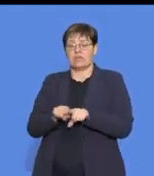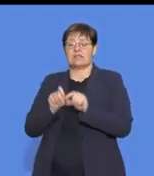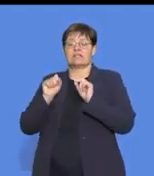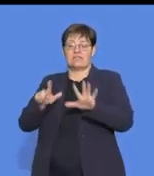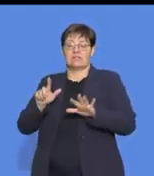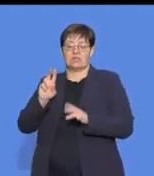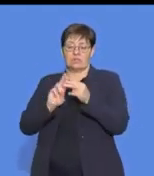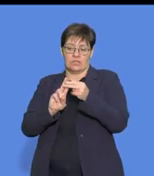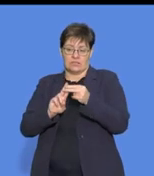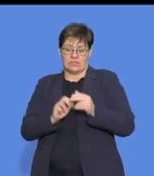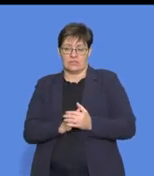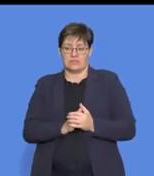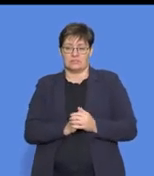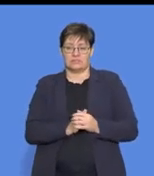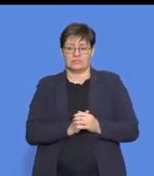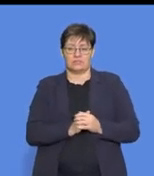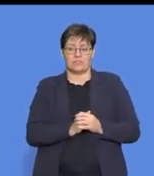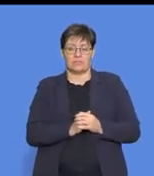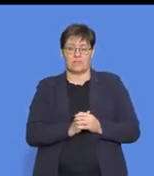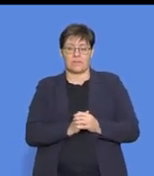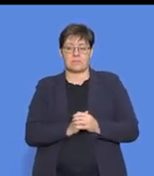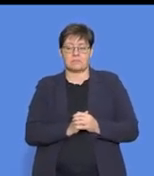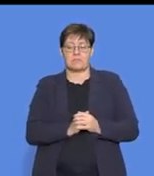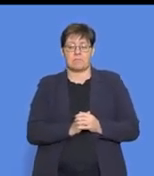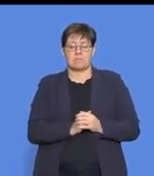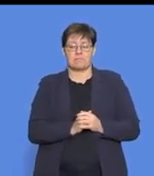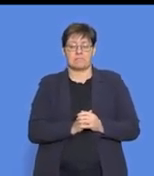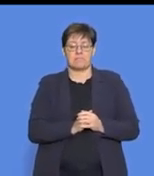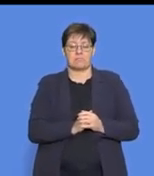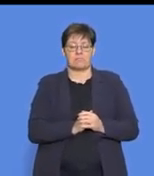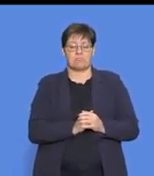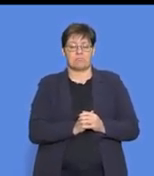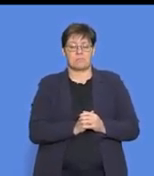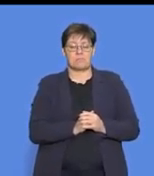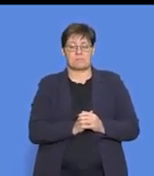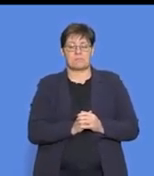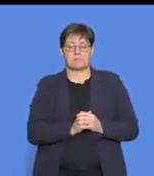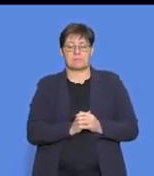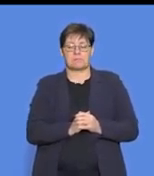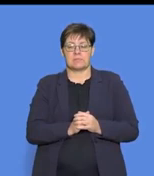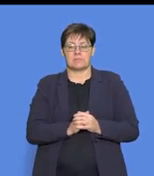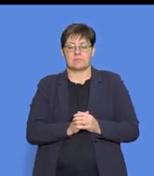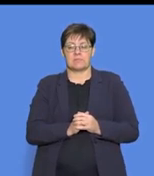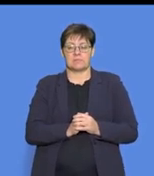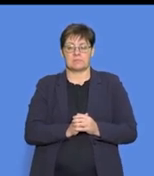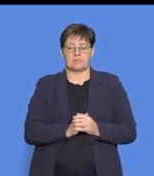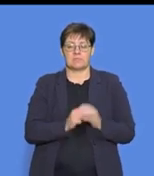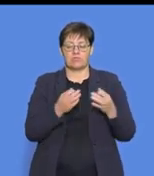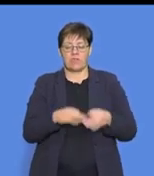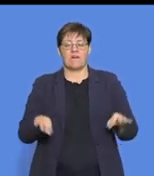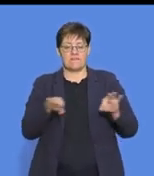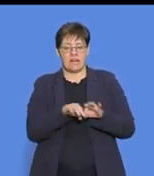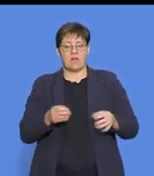that H is 17 units because they gave us earlier, right? In the C part of the question, they gave